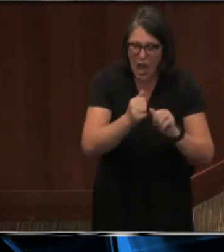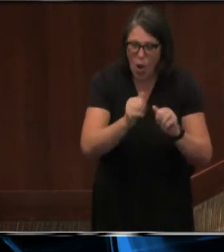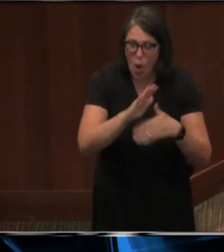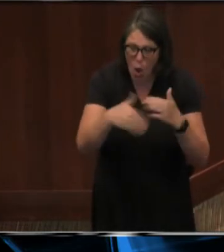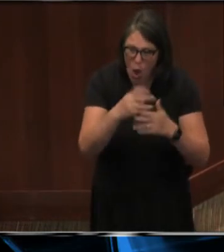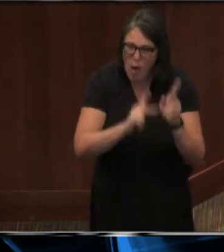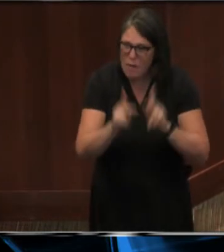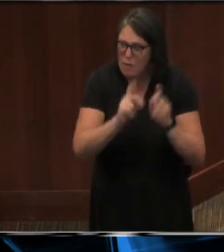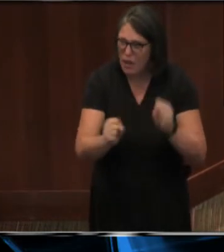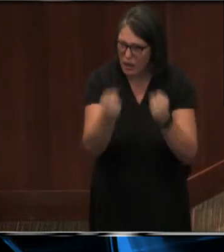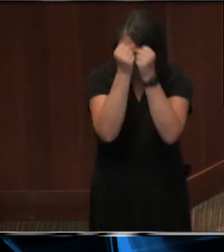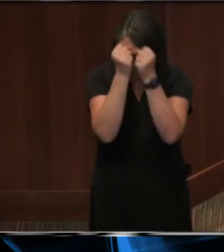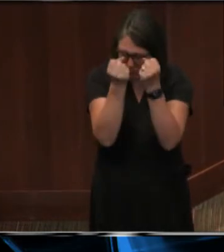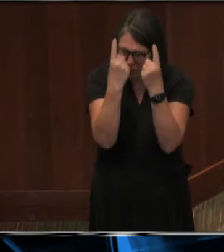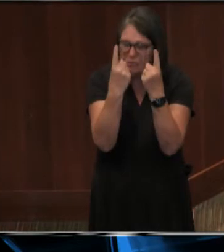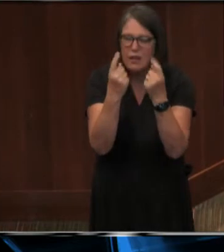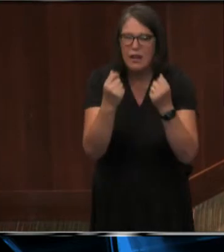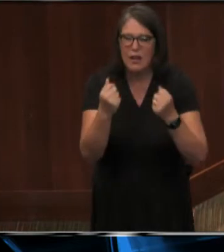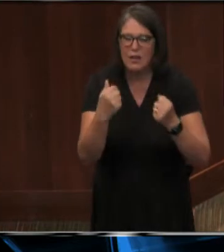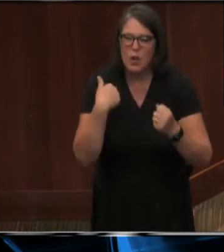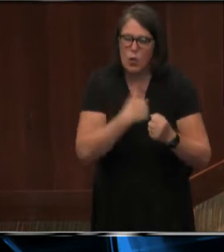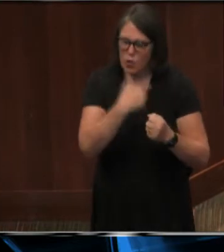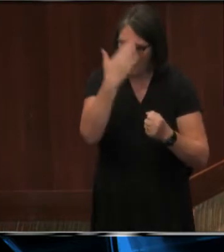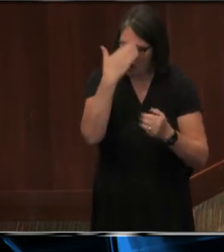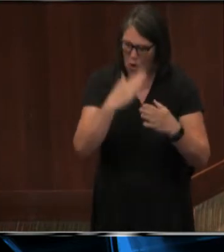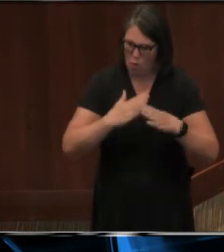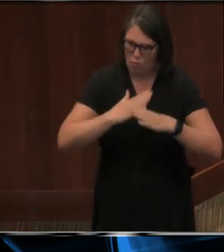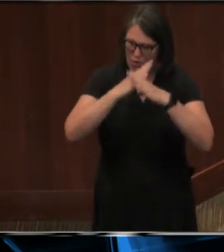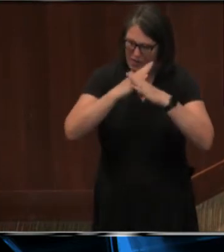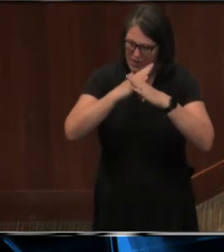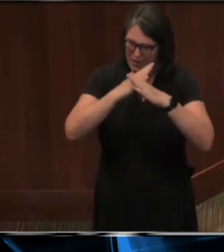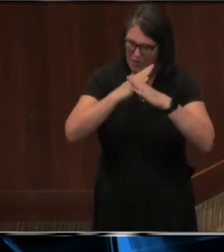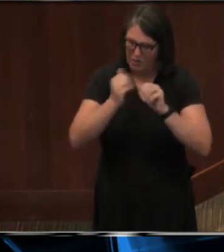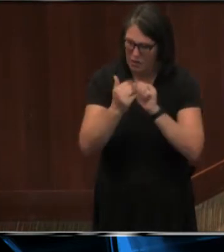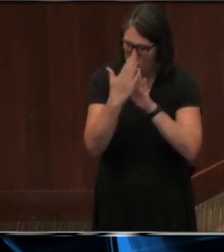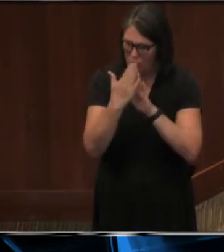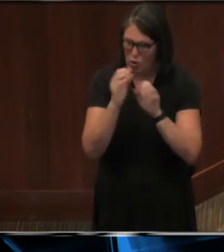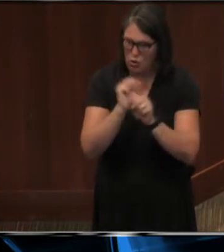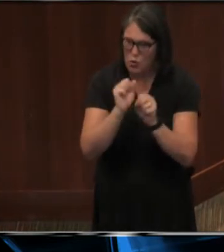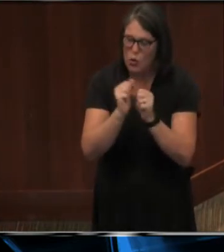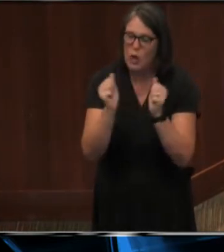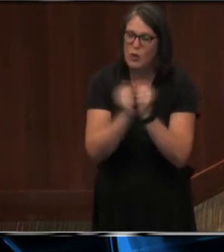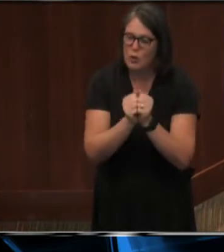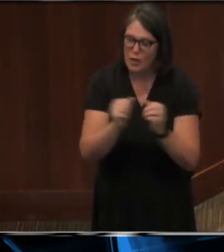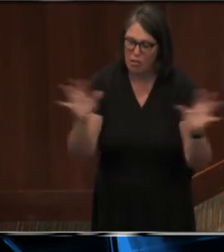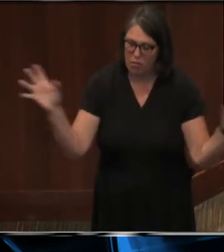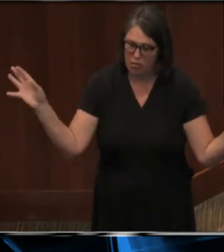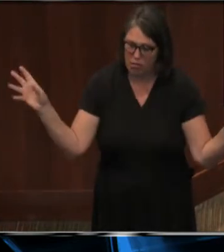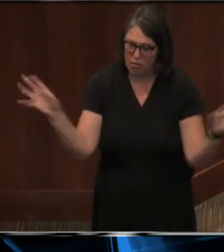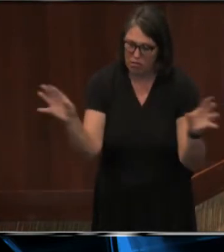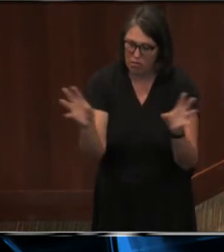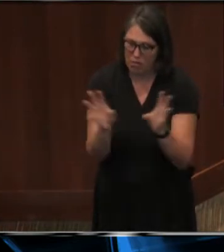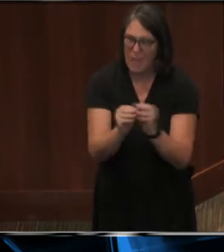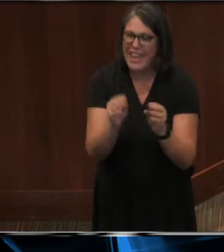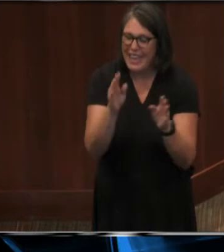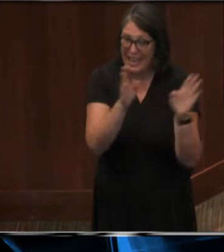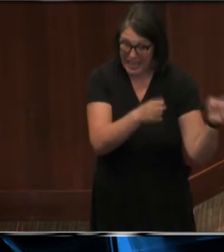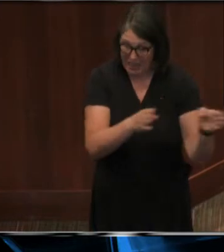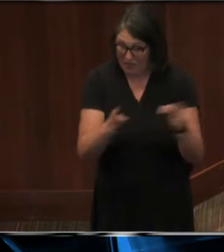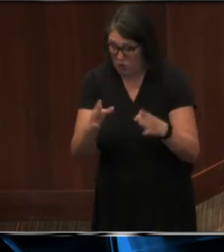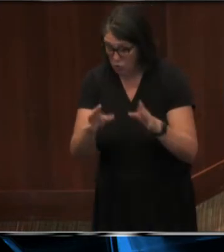because we know that the preventive approach only works with the accumulation of individual